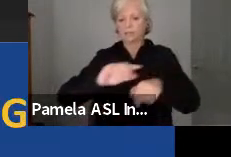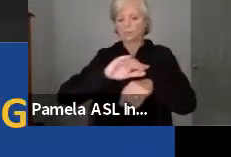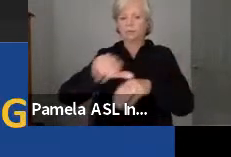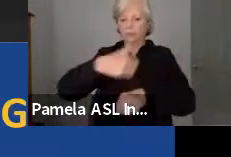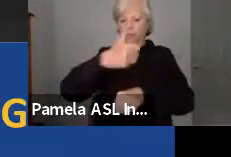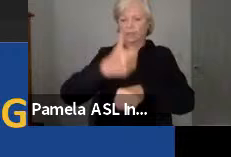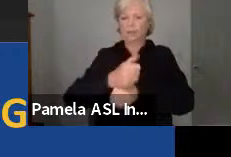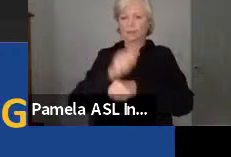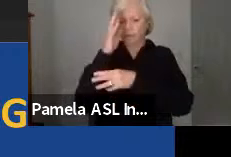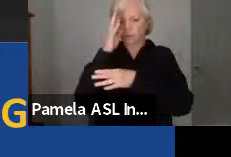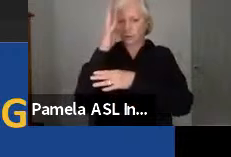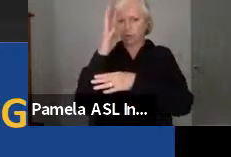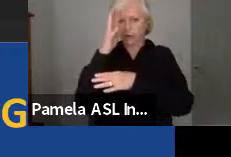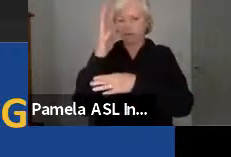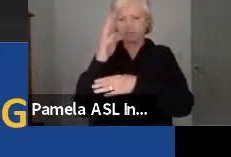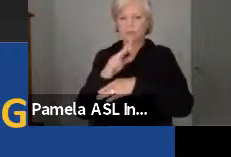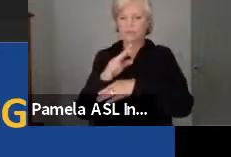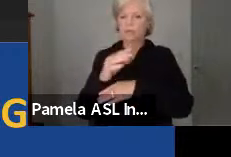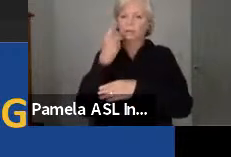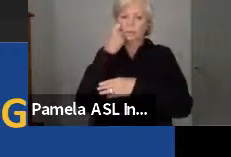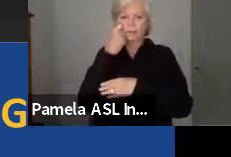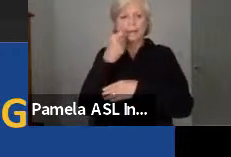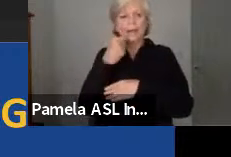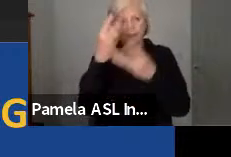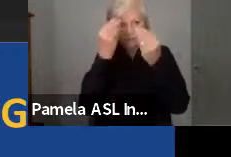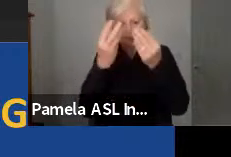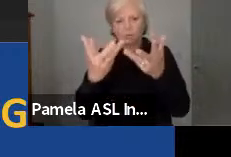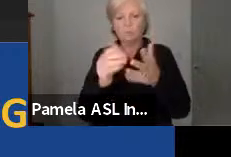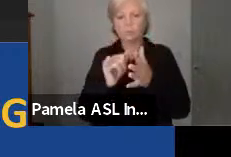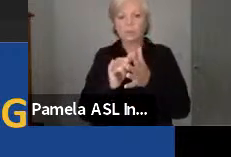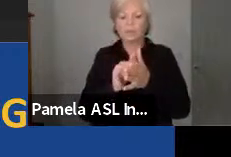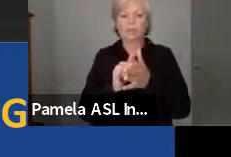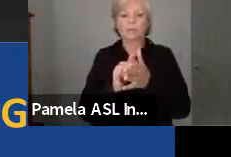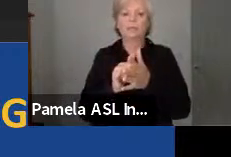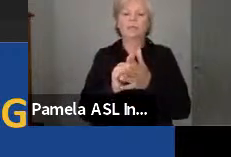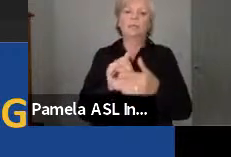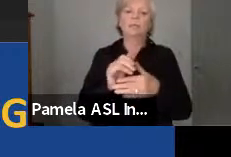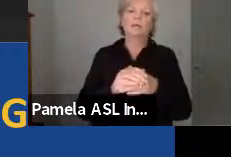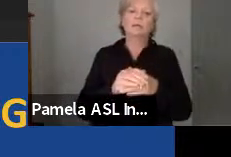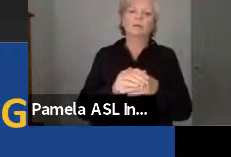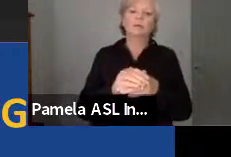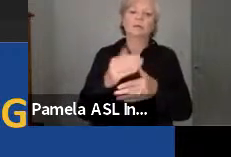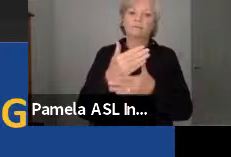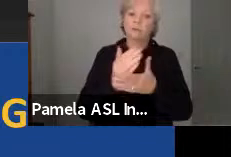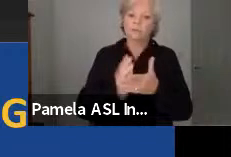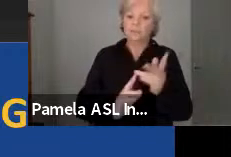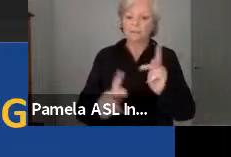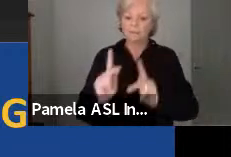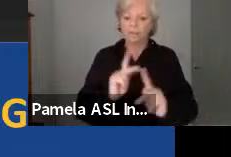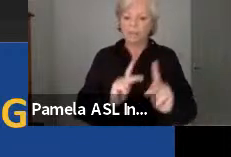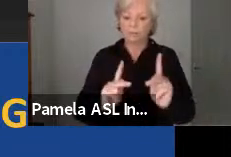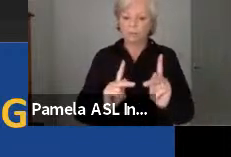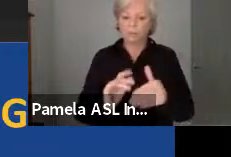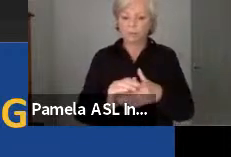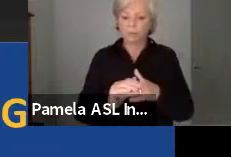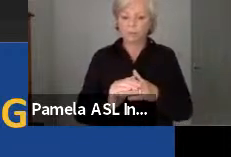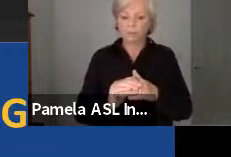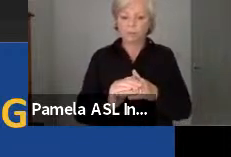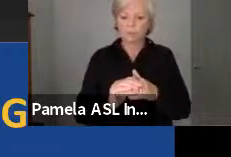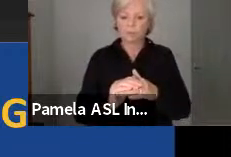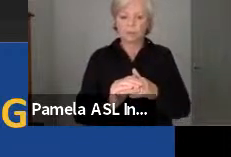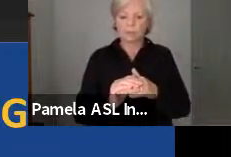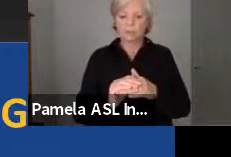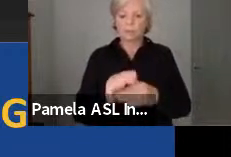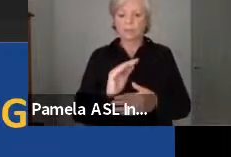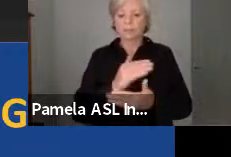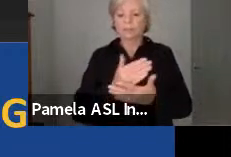And I said before at the CAG that for some folks, this will be a largely unseen campaign because it is